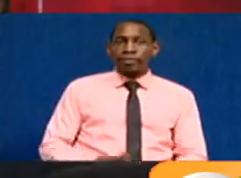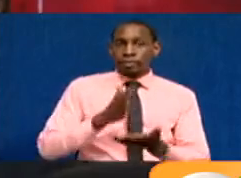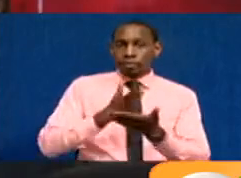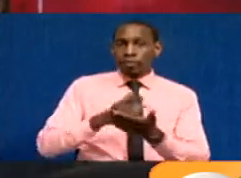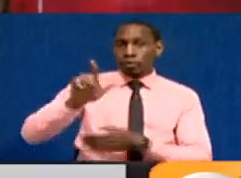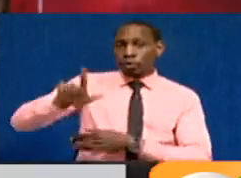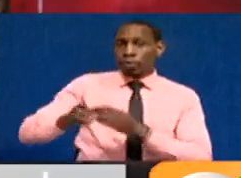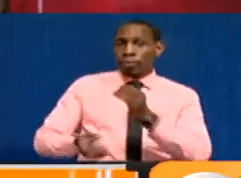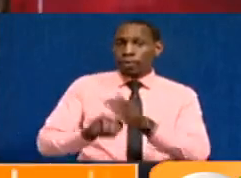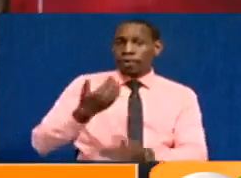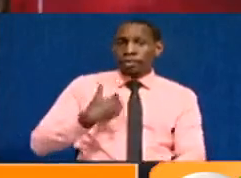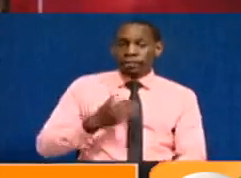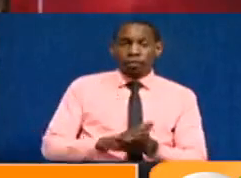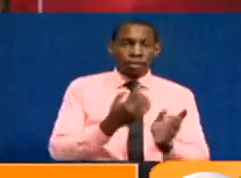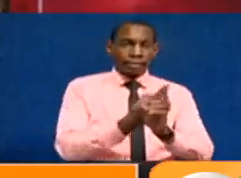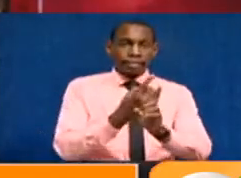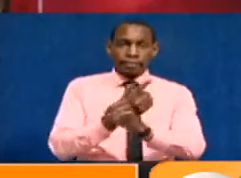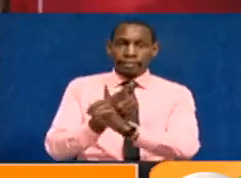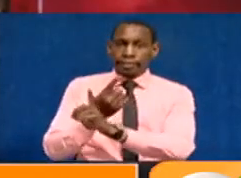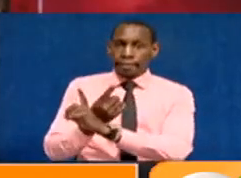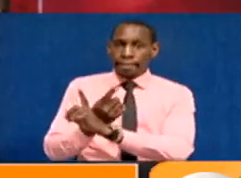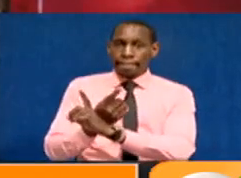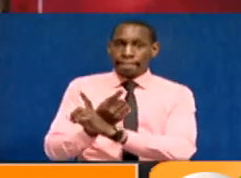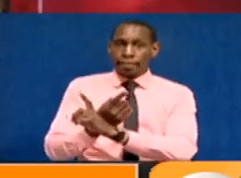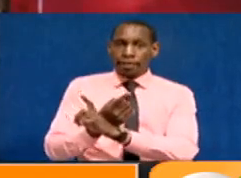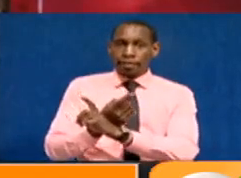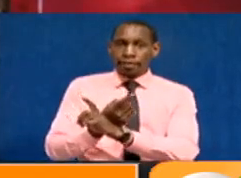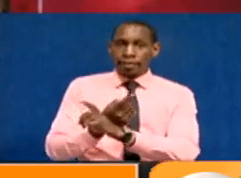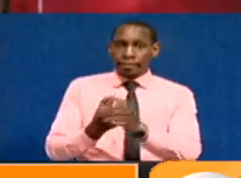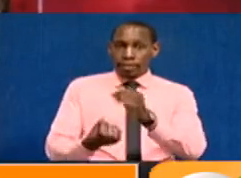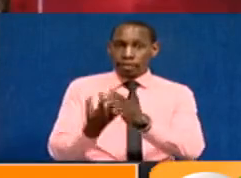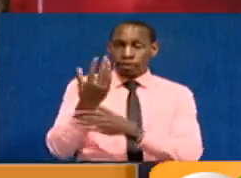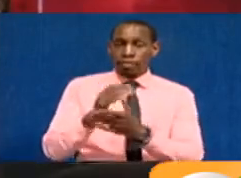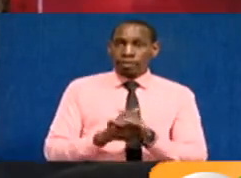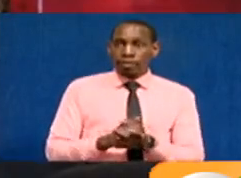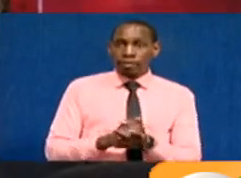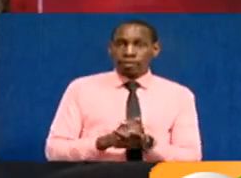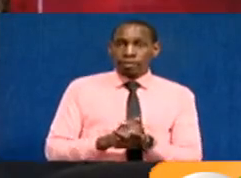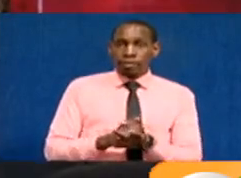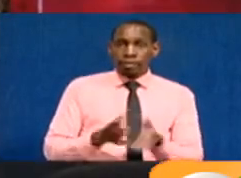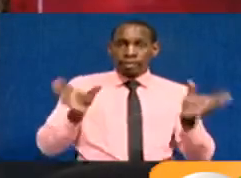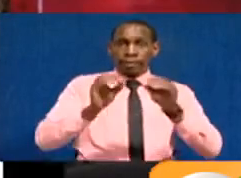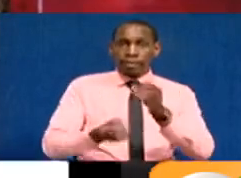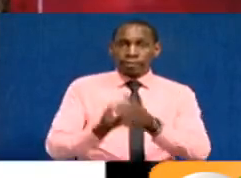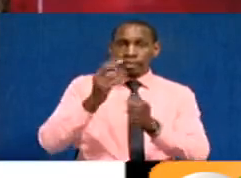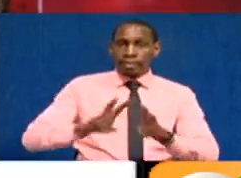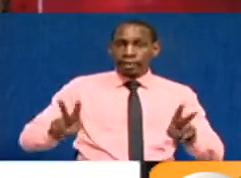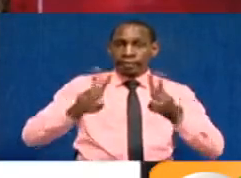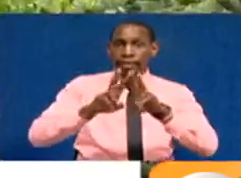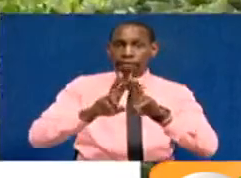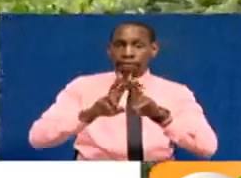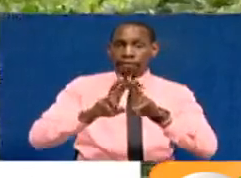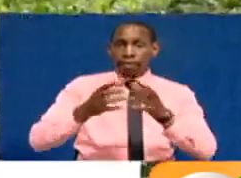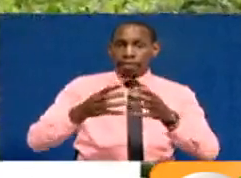low productivity in a number of for a number of crops here, the marketed production in terms of value went